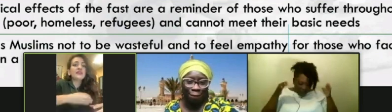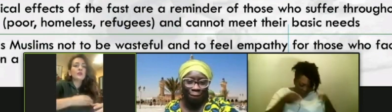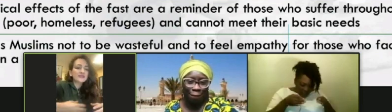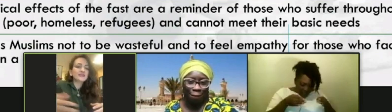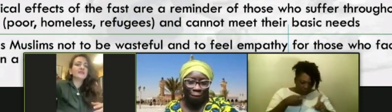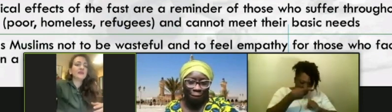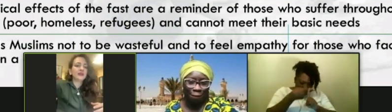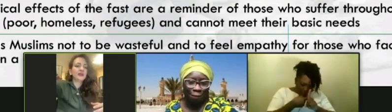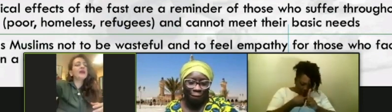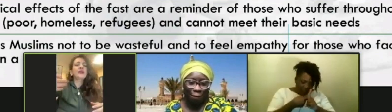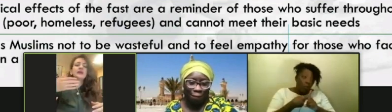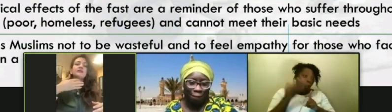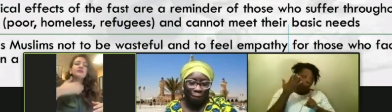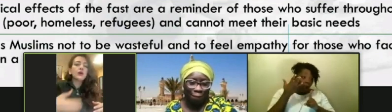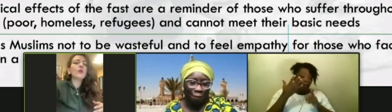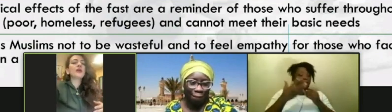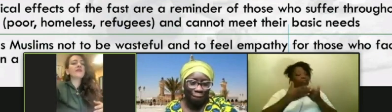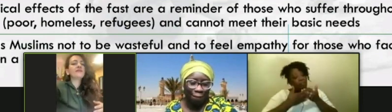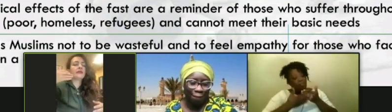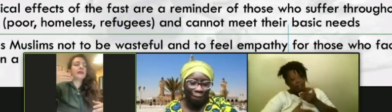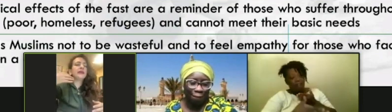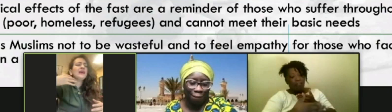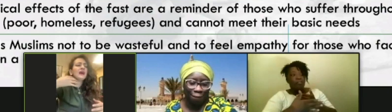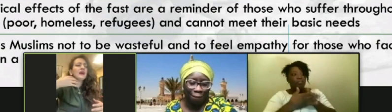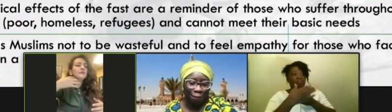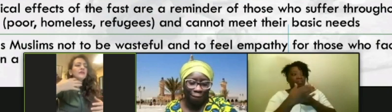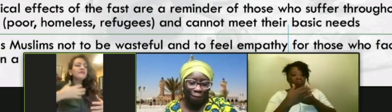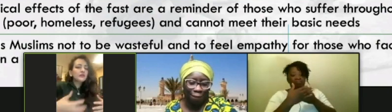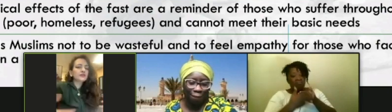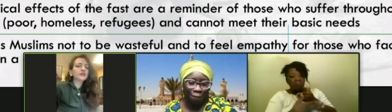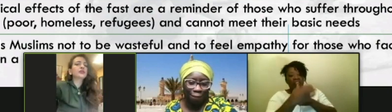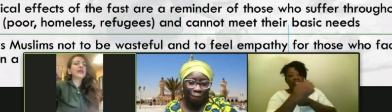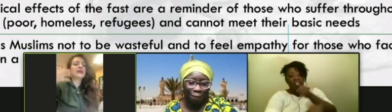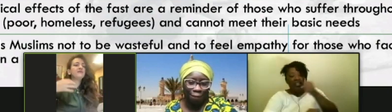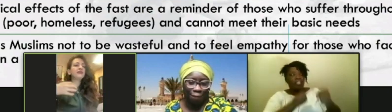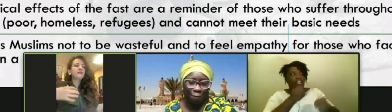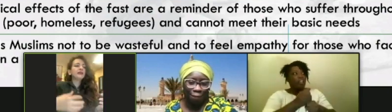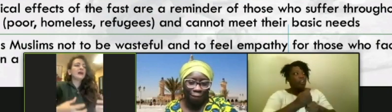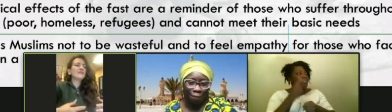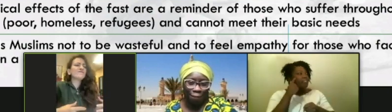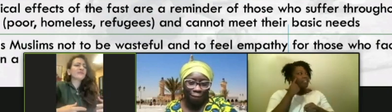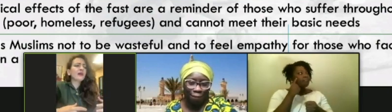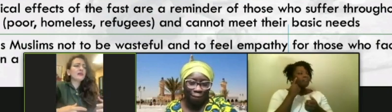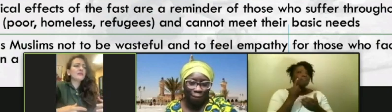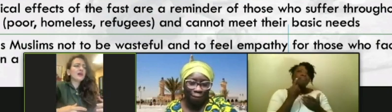so that the rest of the year could flow on a very filtered and very